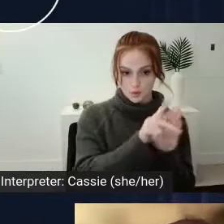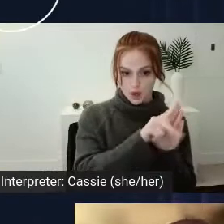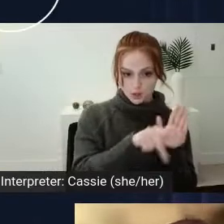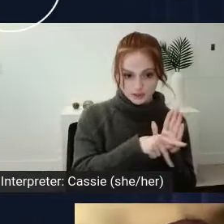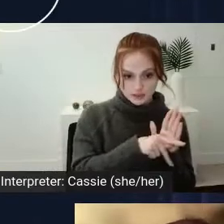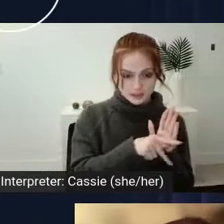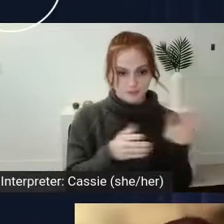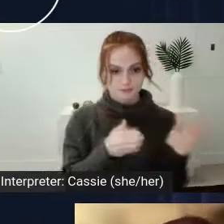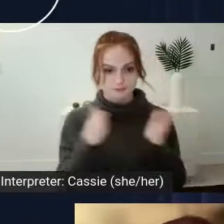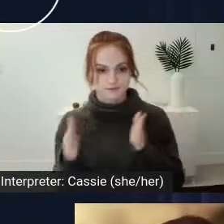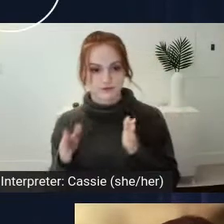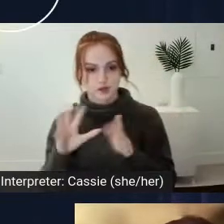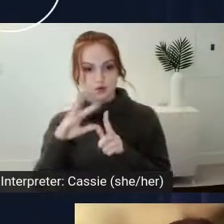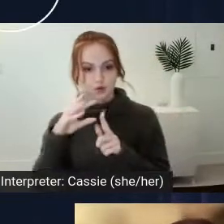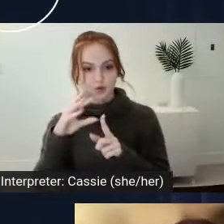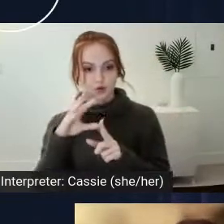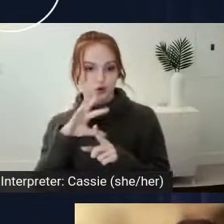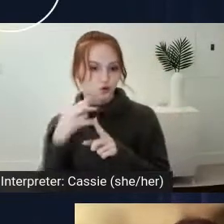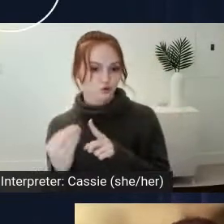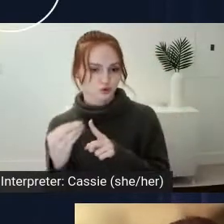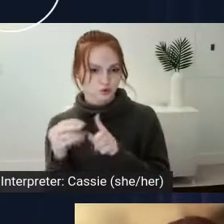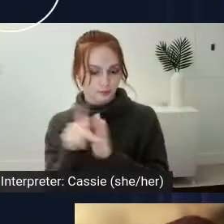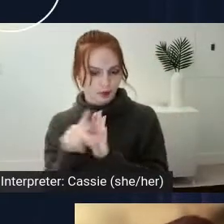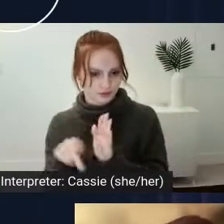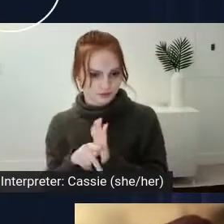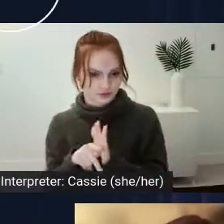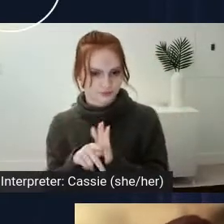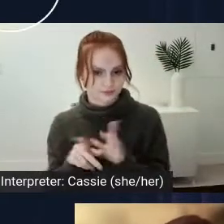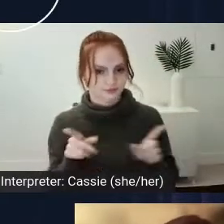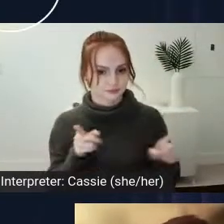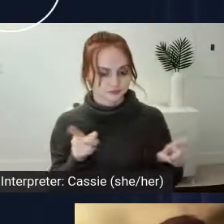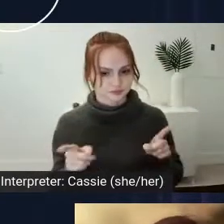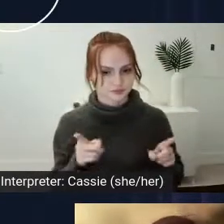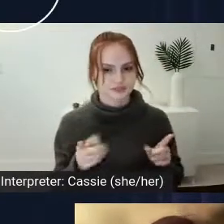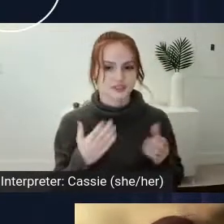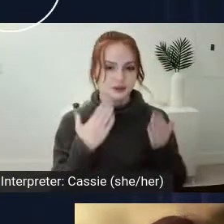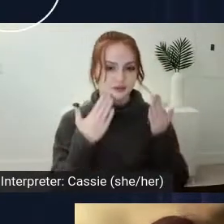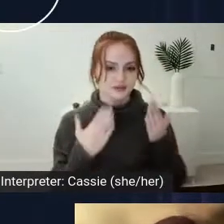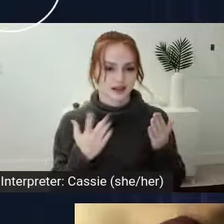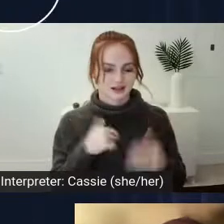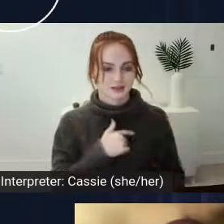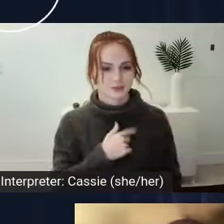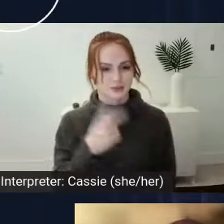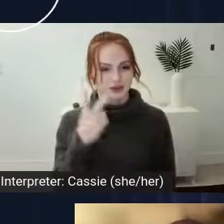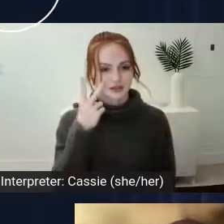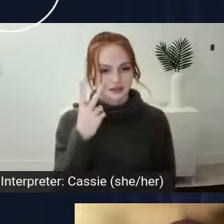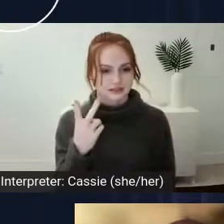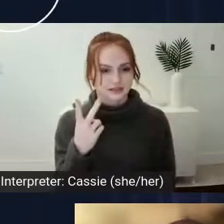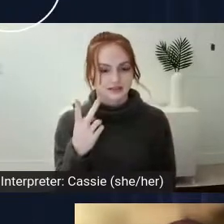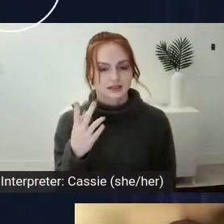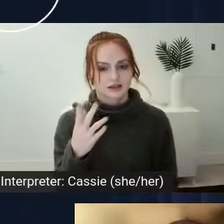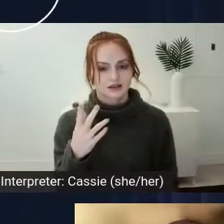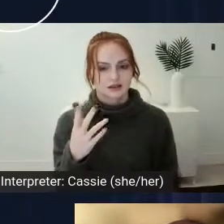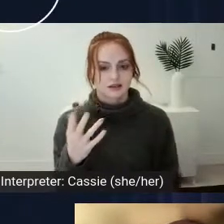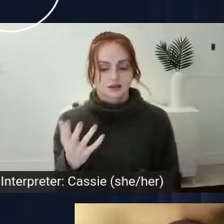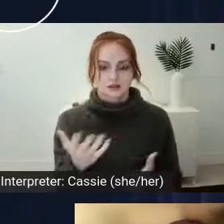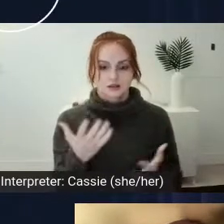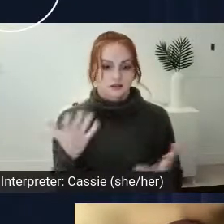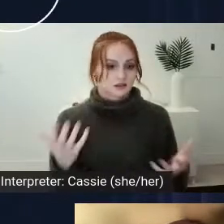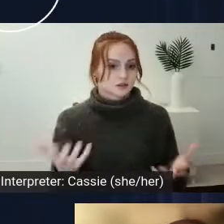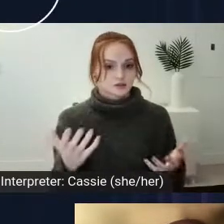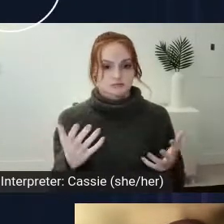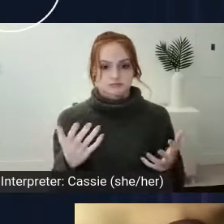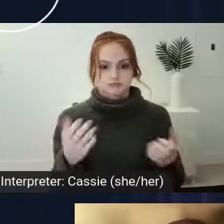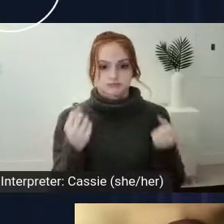and cultural policy? So, you know, sadly, we're seeing a whole